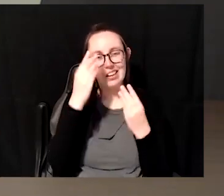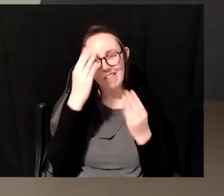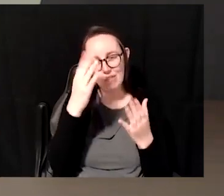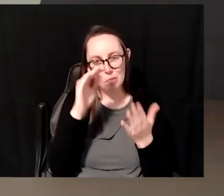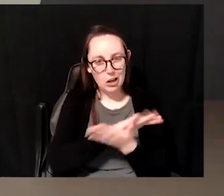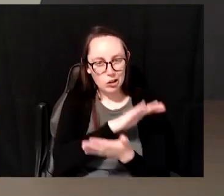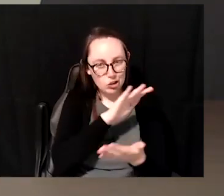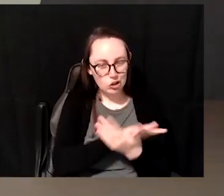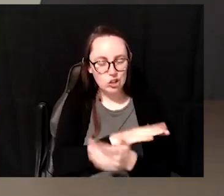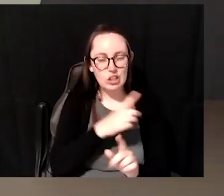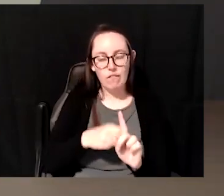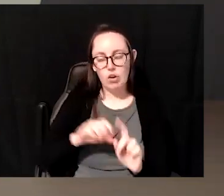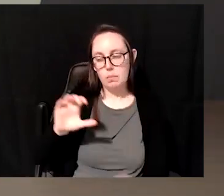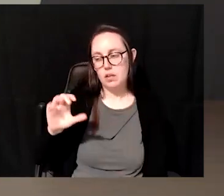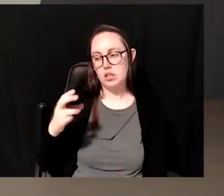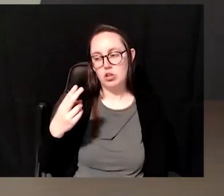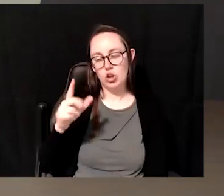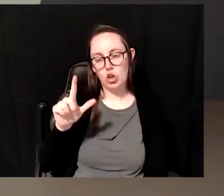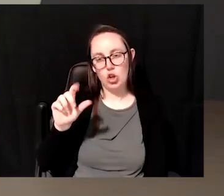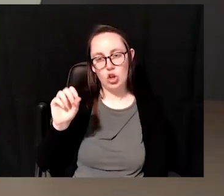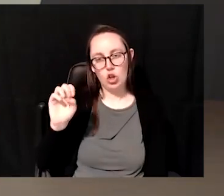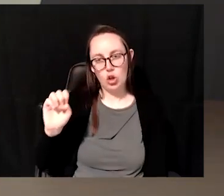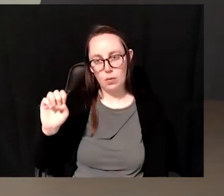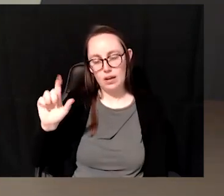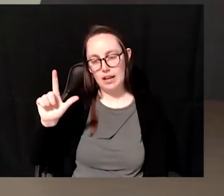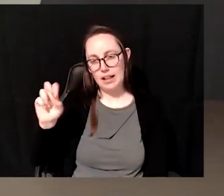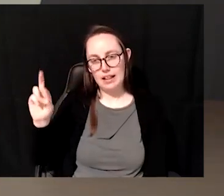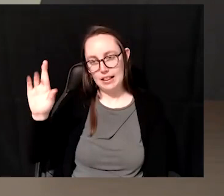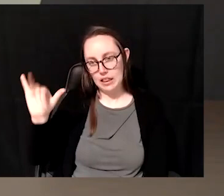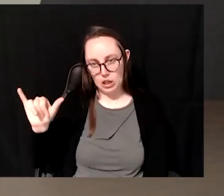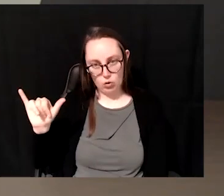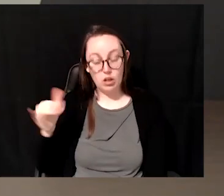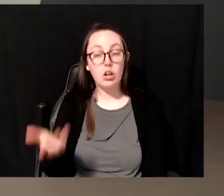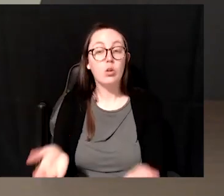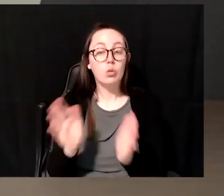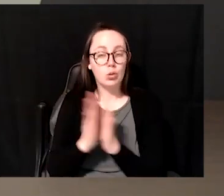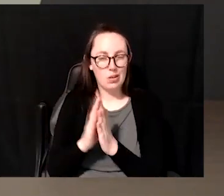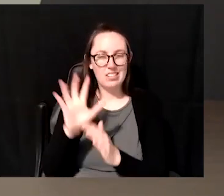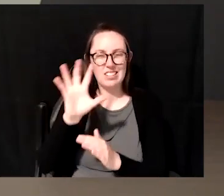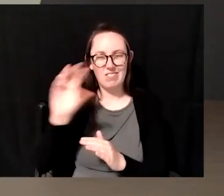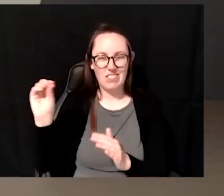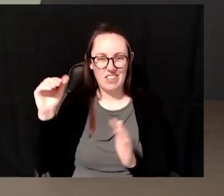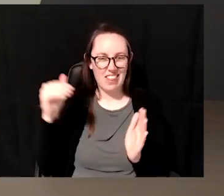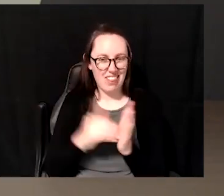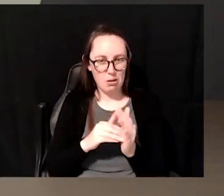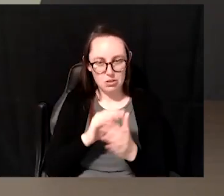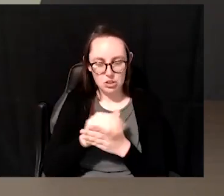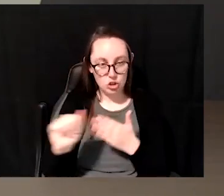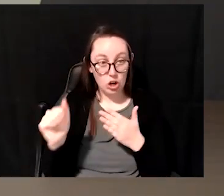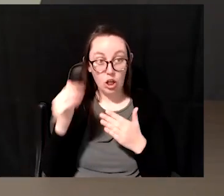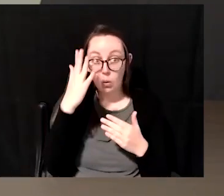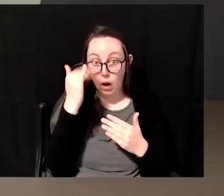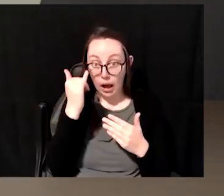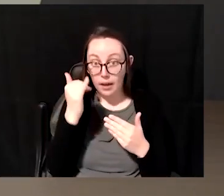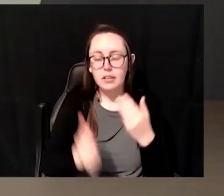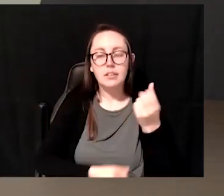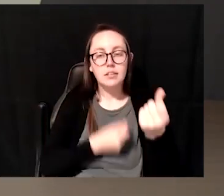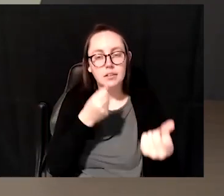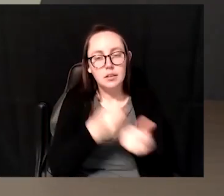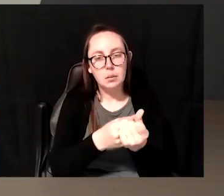Leary asking for fifty thousand dollars to support the development of housing